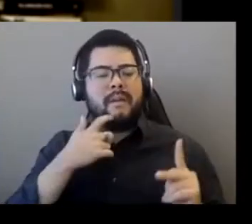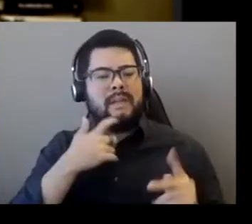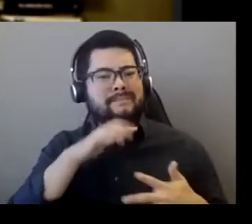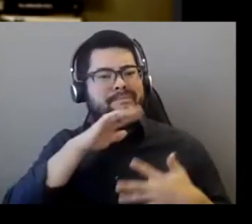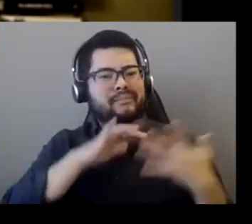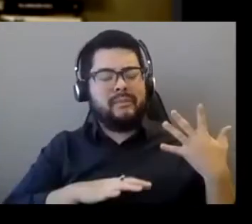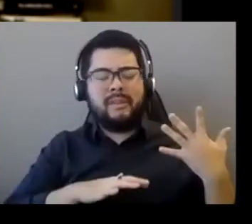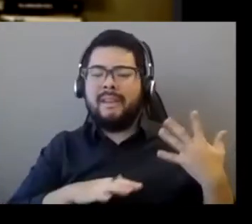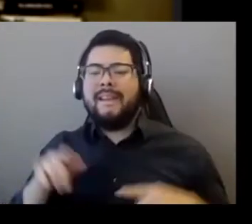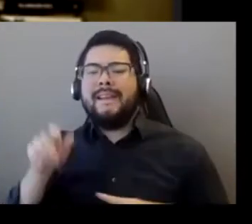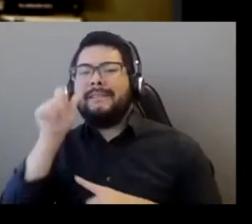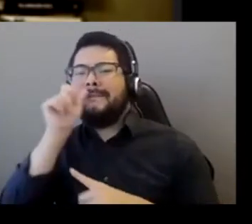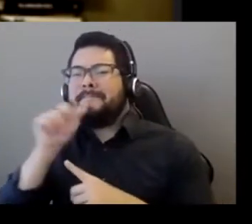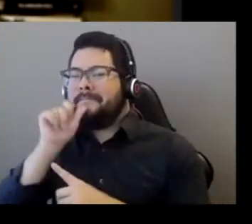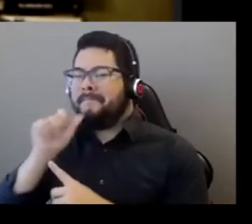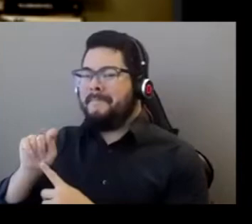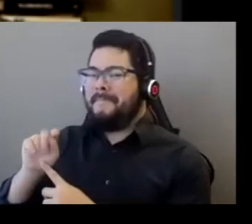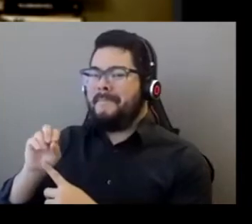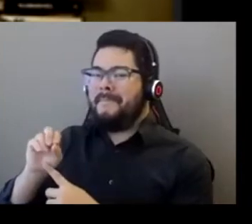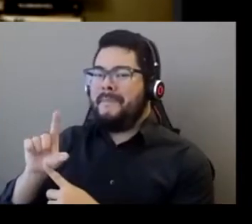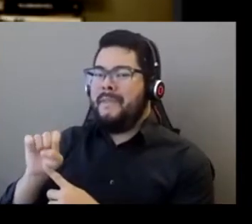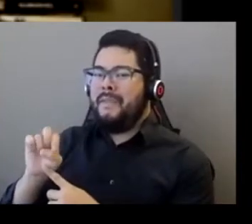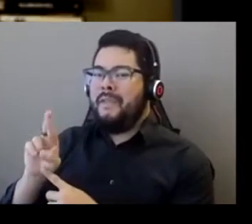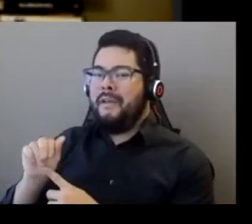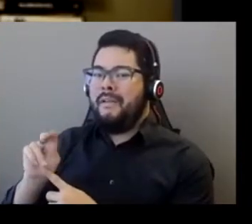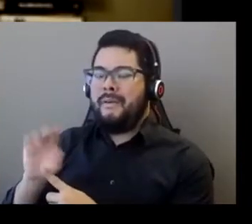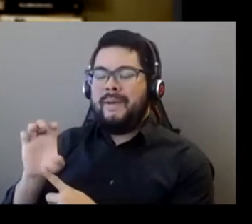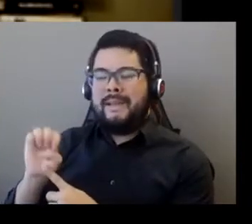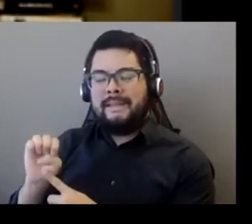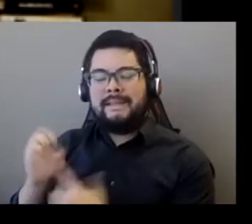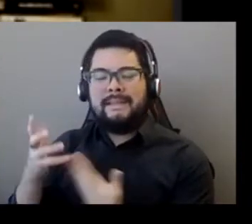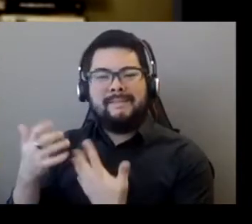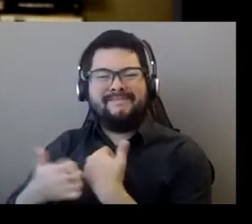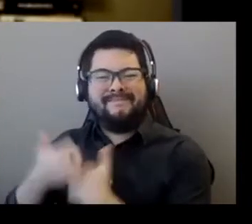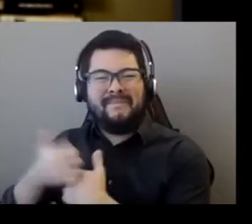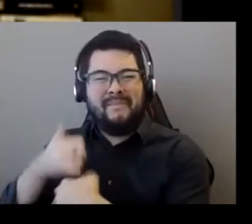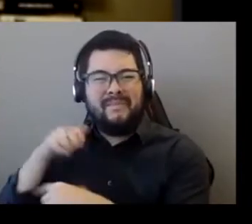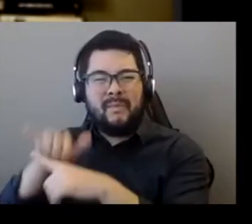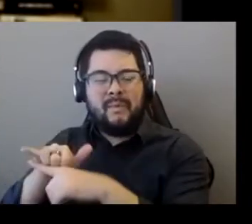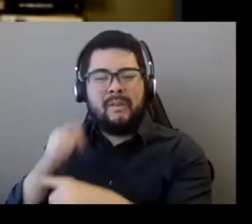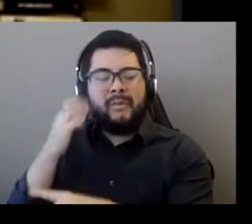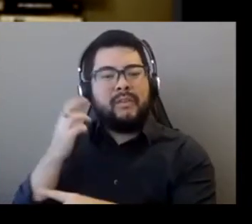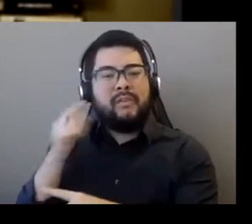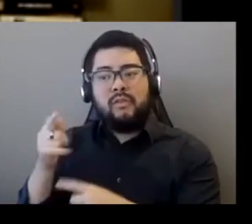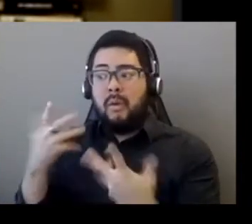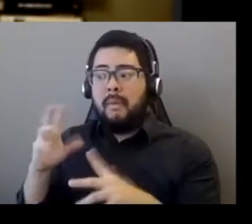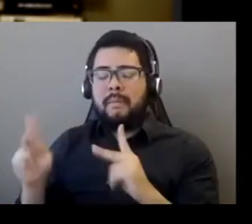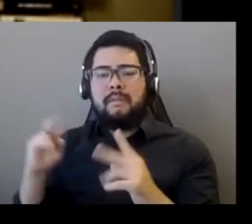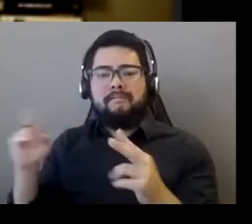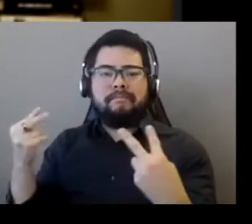is a very dangerous term because you don't want to be tolerated. You want to be a human being. And so